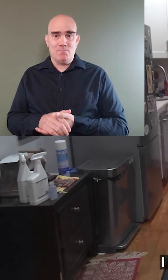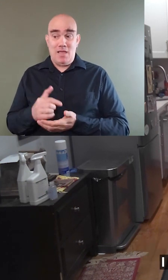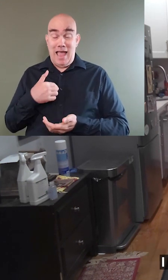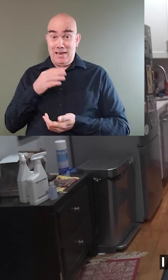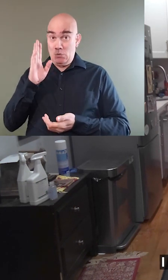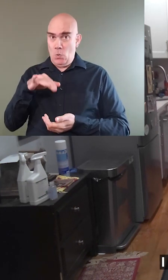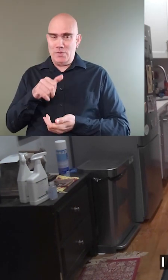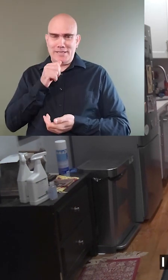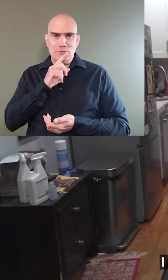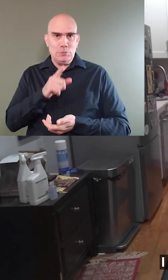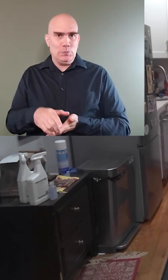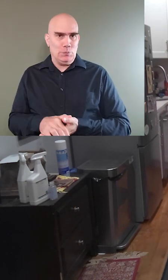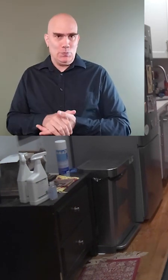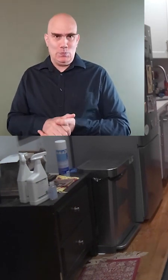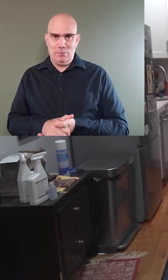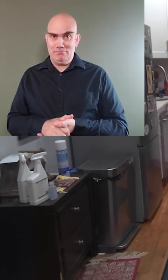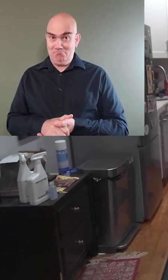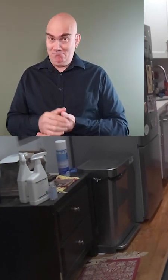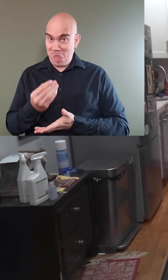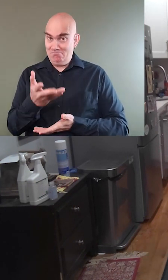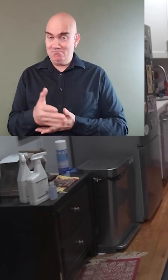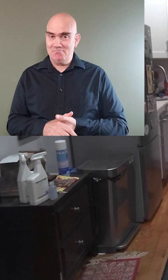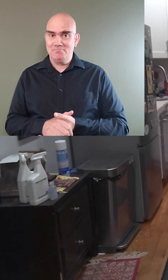I know that that's not true.